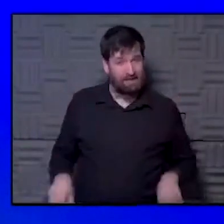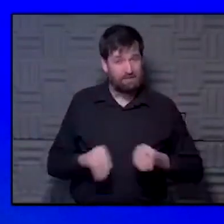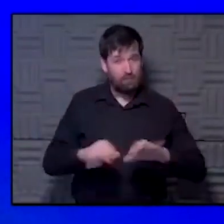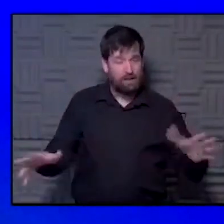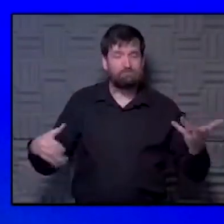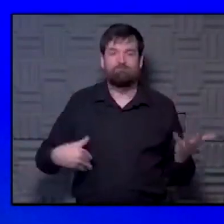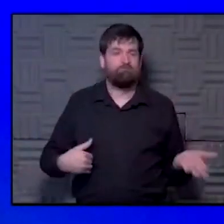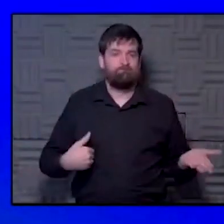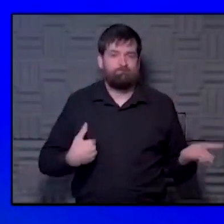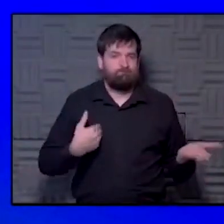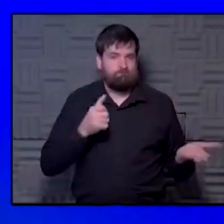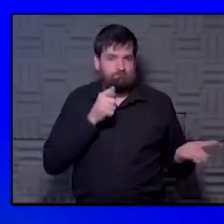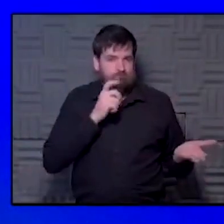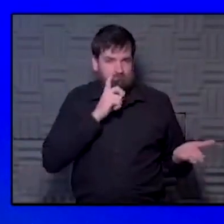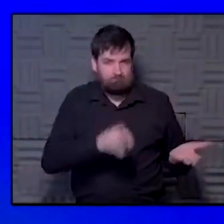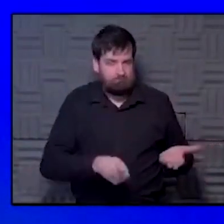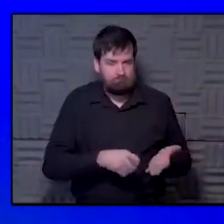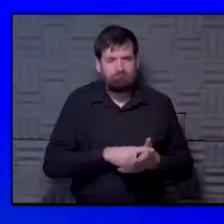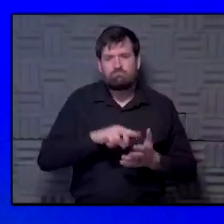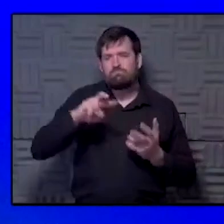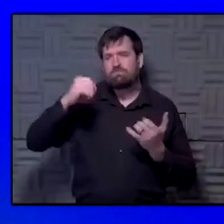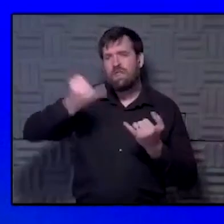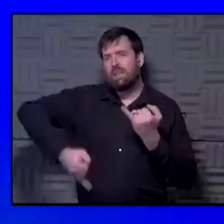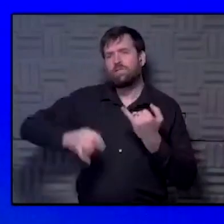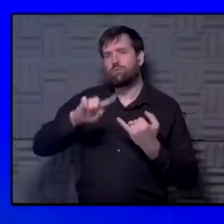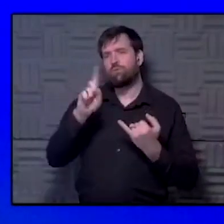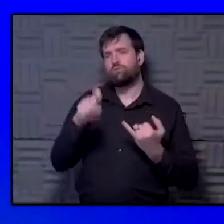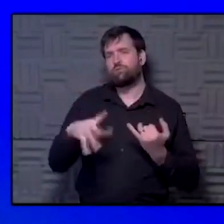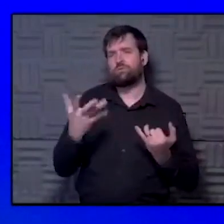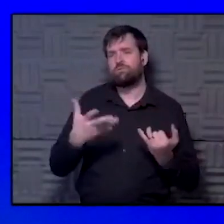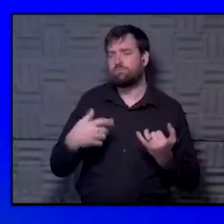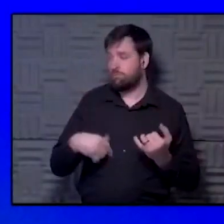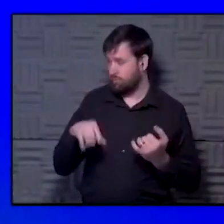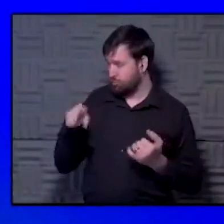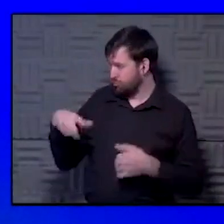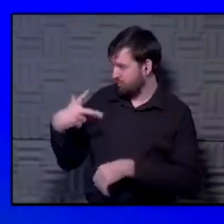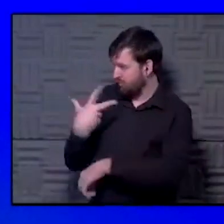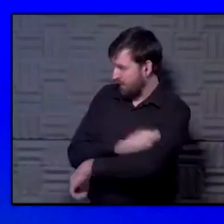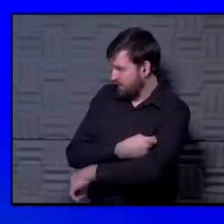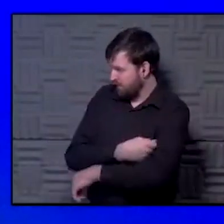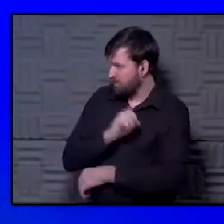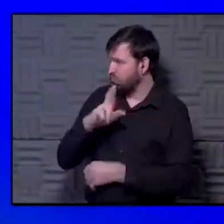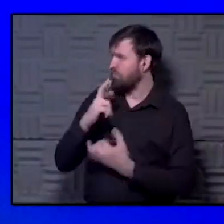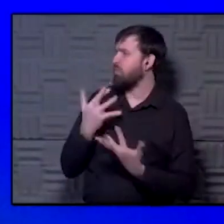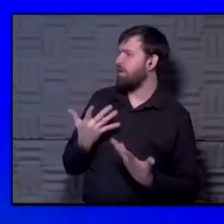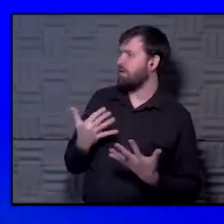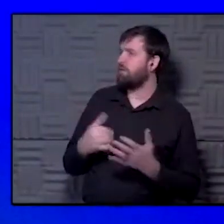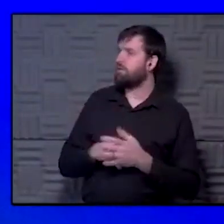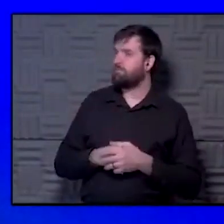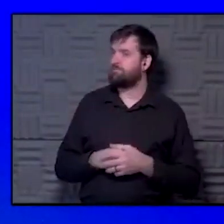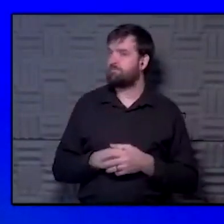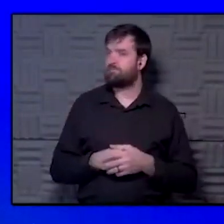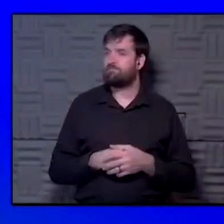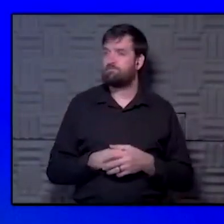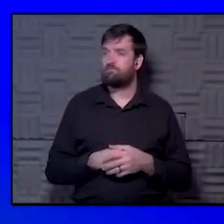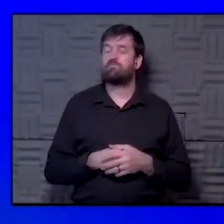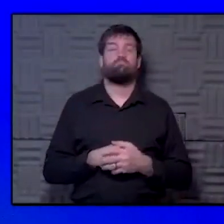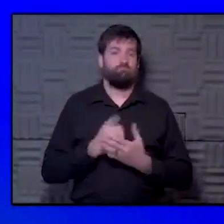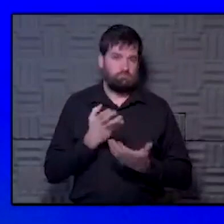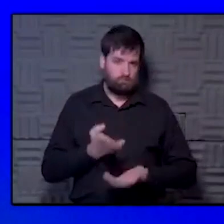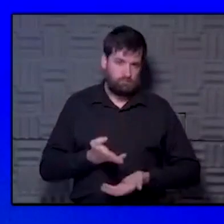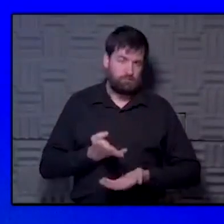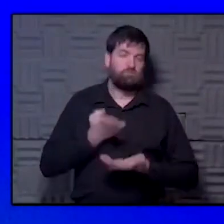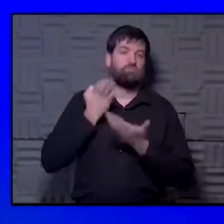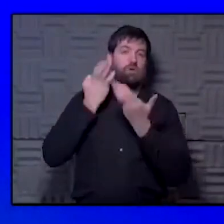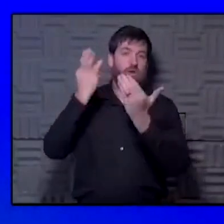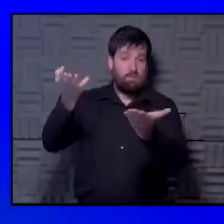think we know that. So, and what was the last question? Should she get the vaccine, or should she wait? No, we are actually recommending